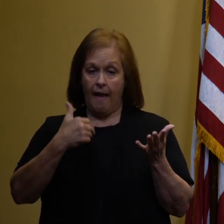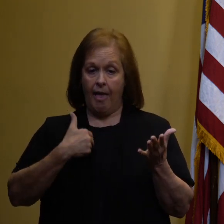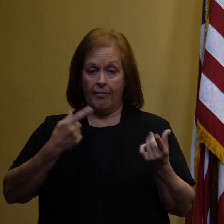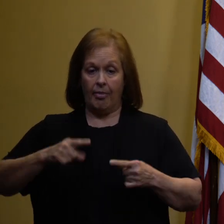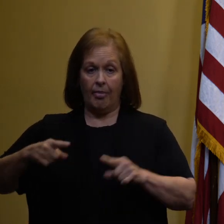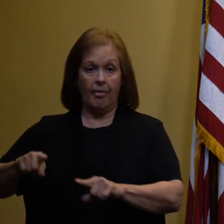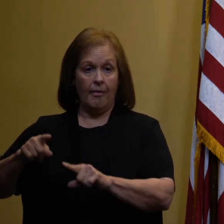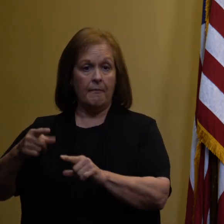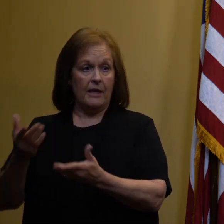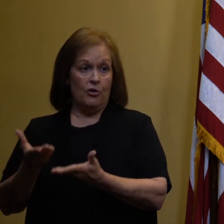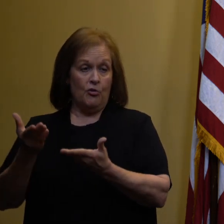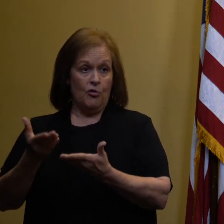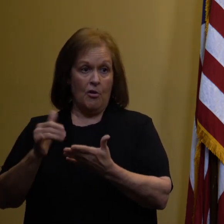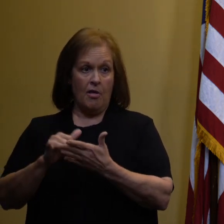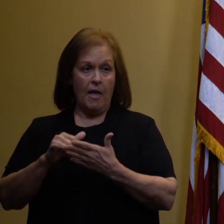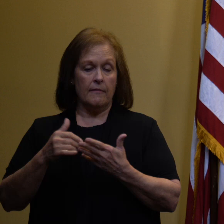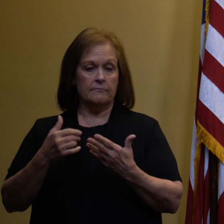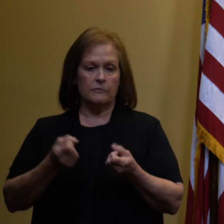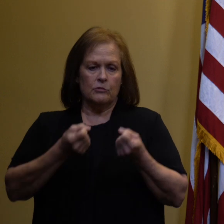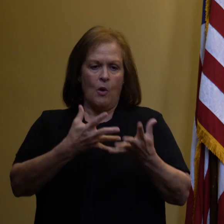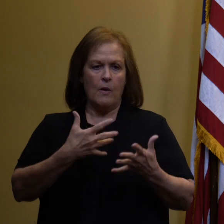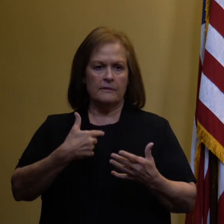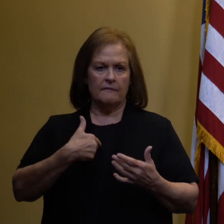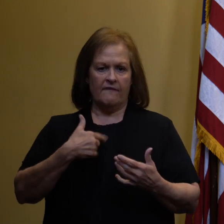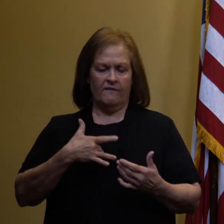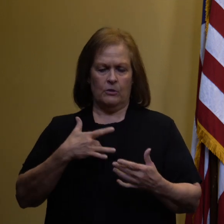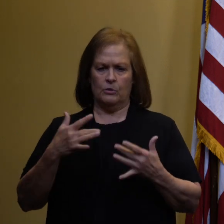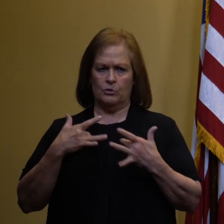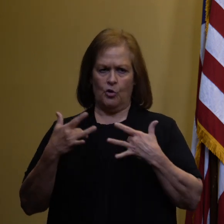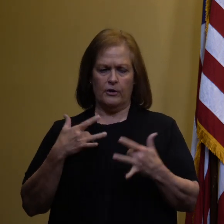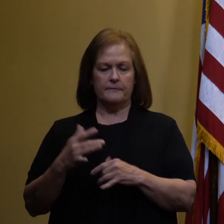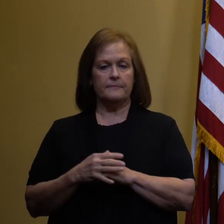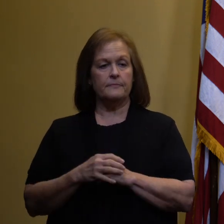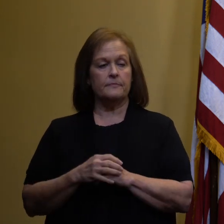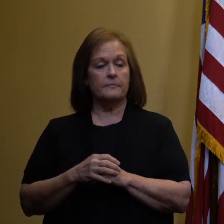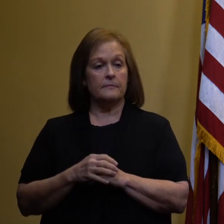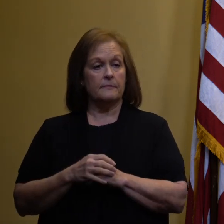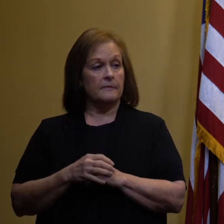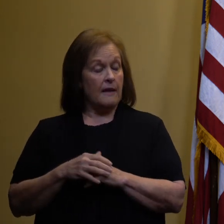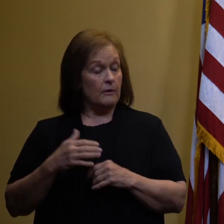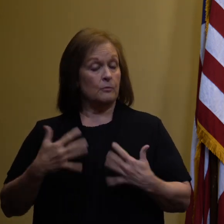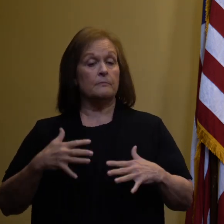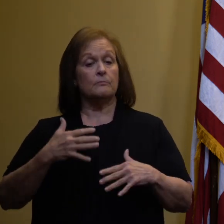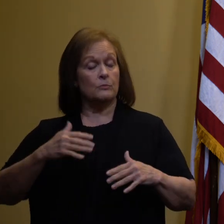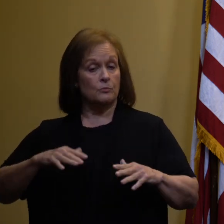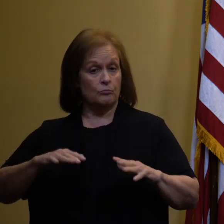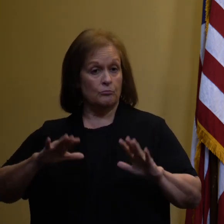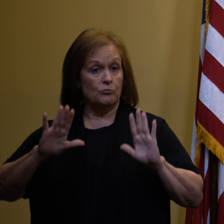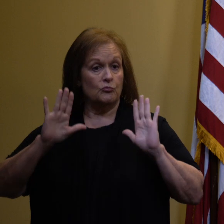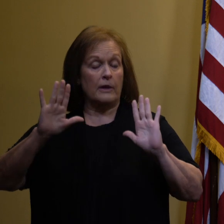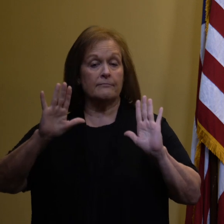in our community that cause great concern for me personally. Had a great kickoff, I would